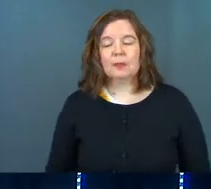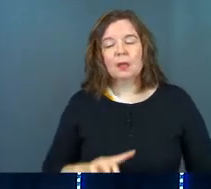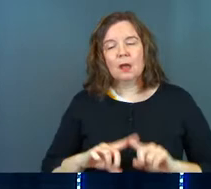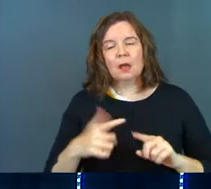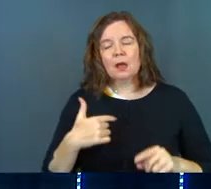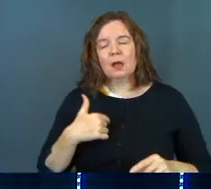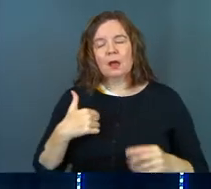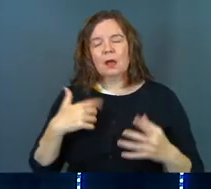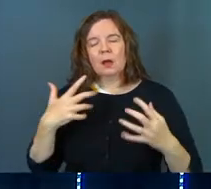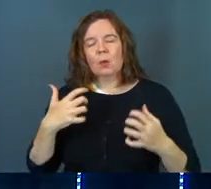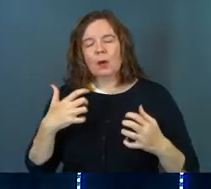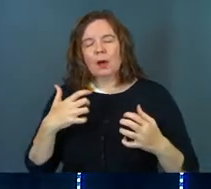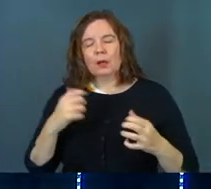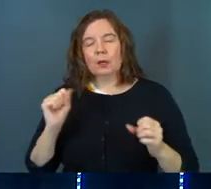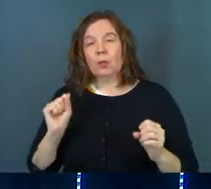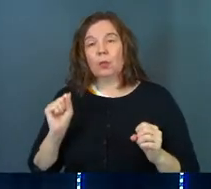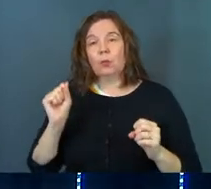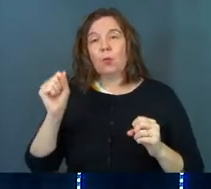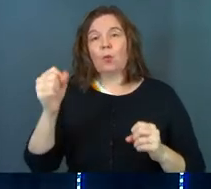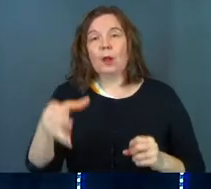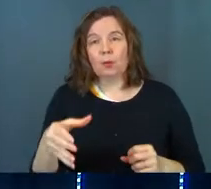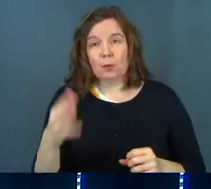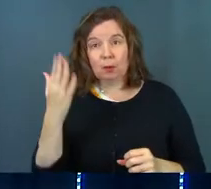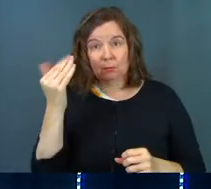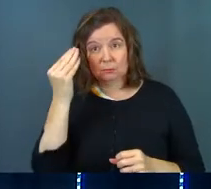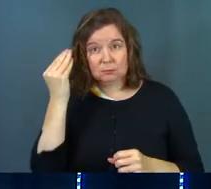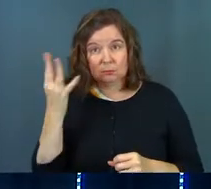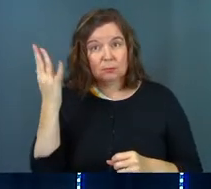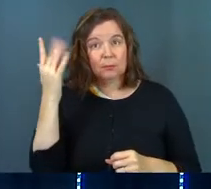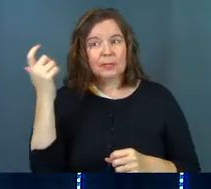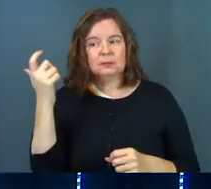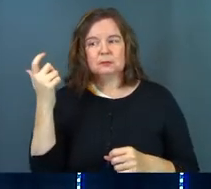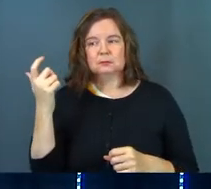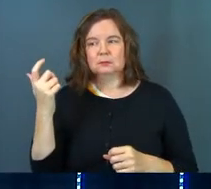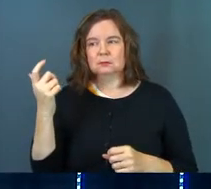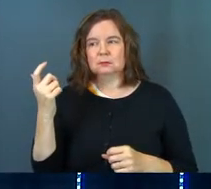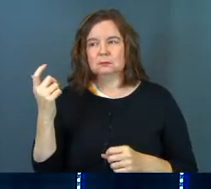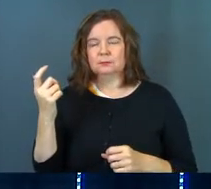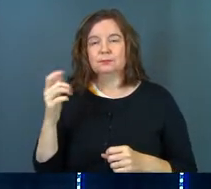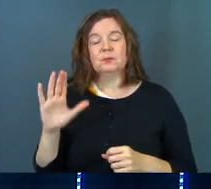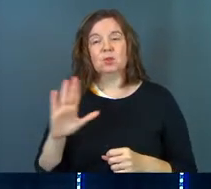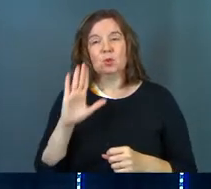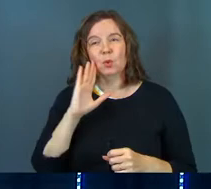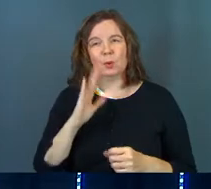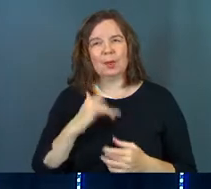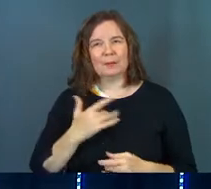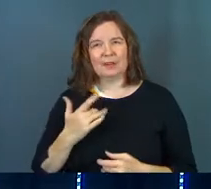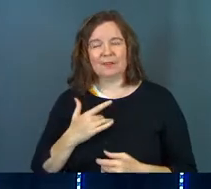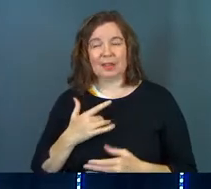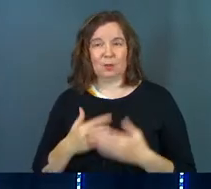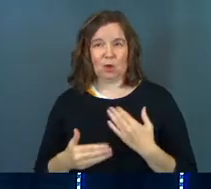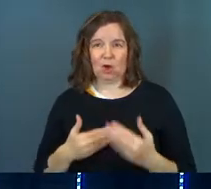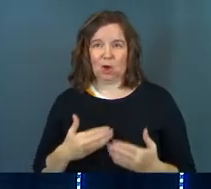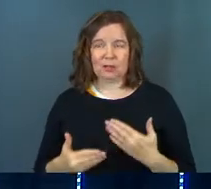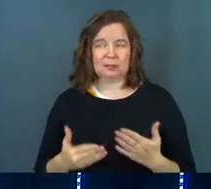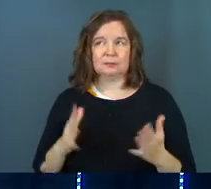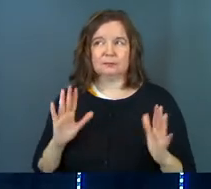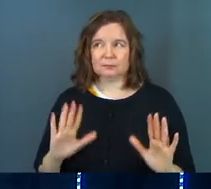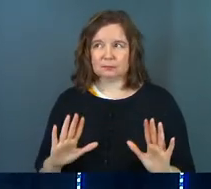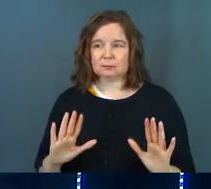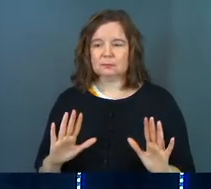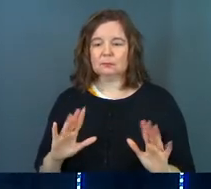But I want to throw that out there because you're going to be feeling it regardless. See,